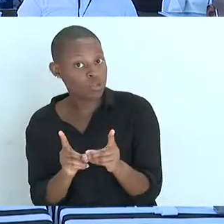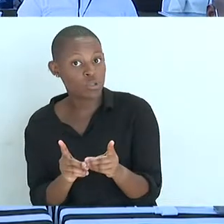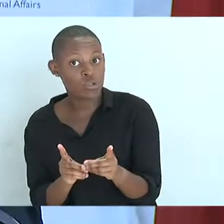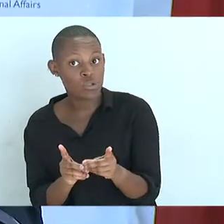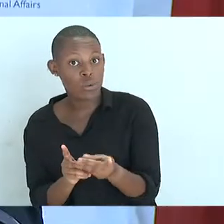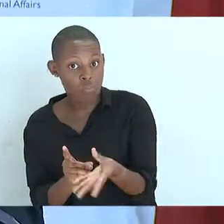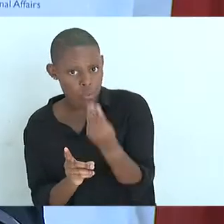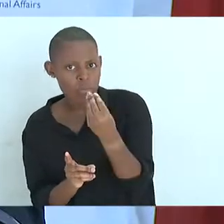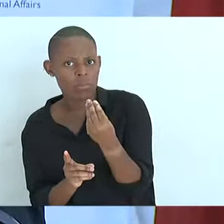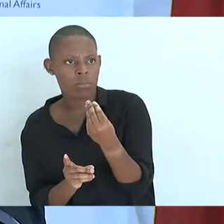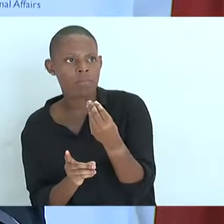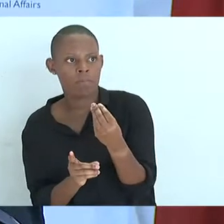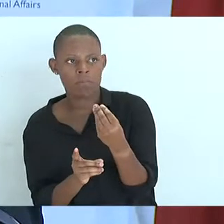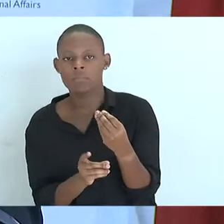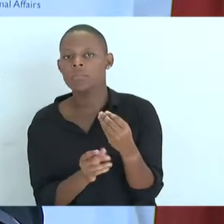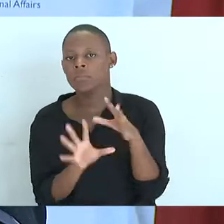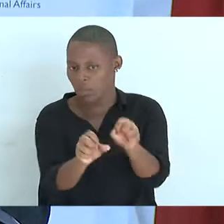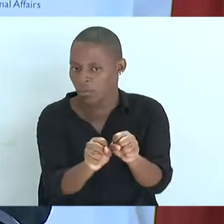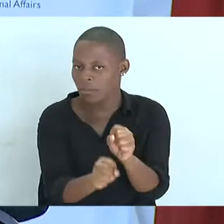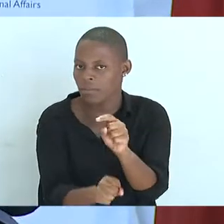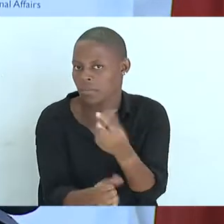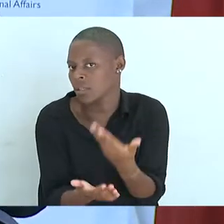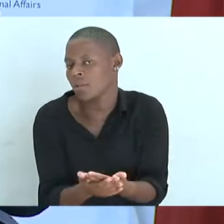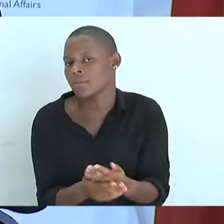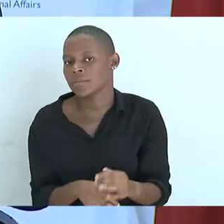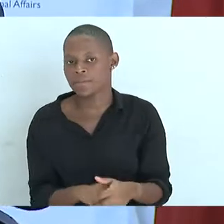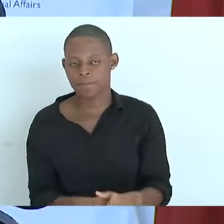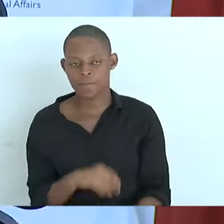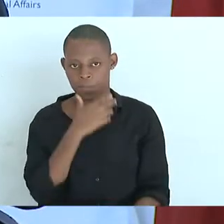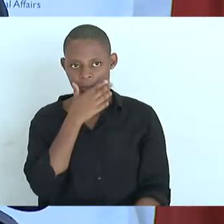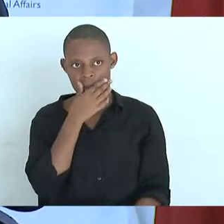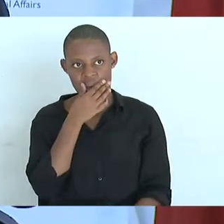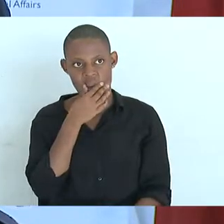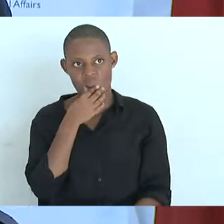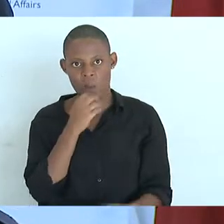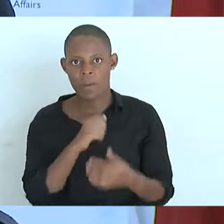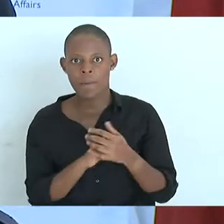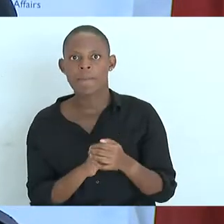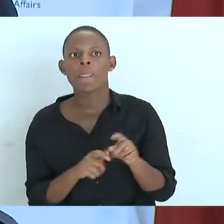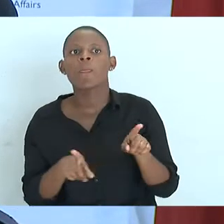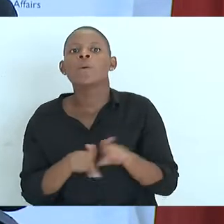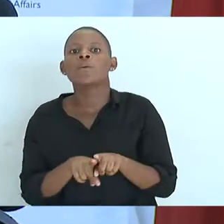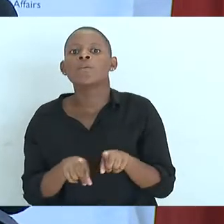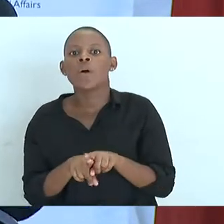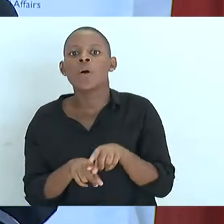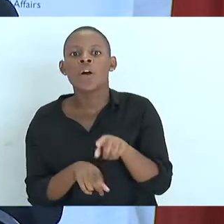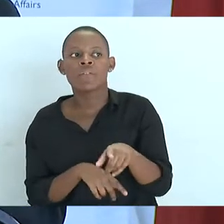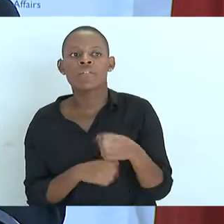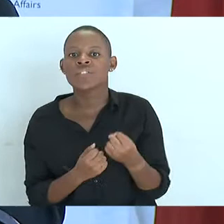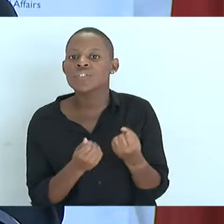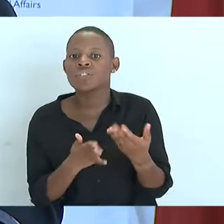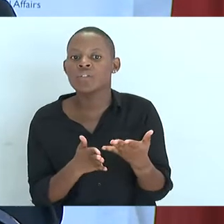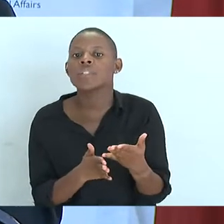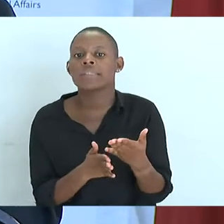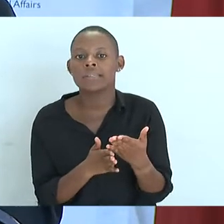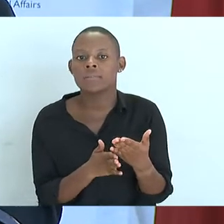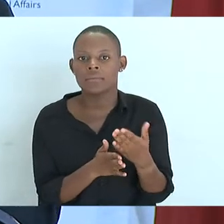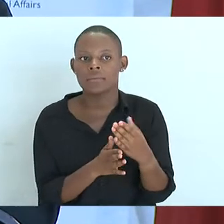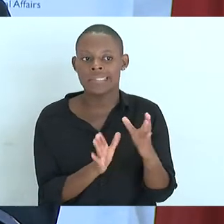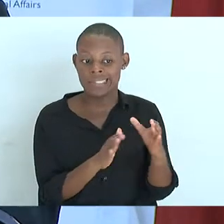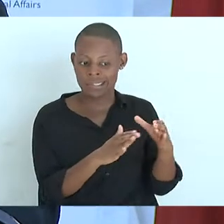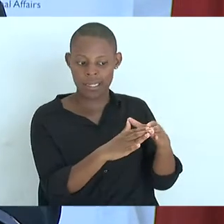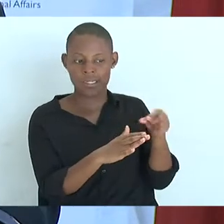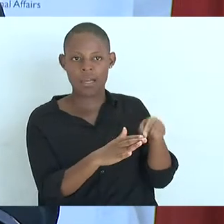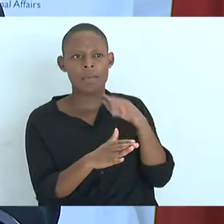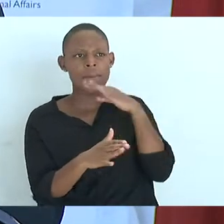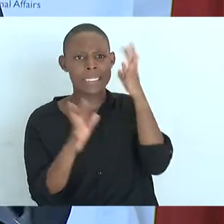of the technological era. But also what we have as a separate sector is the creative industry. The